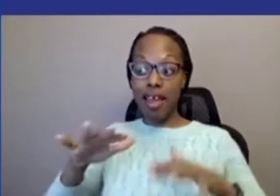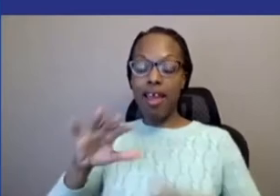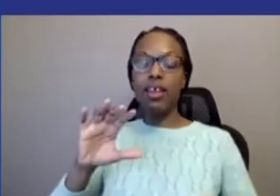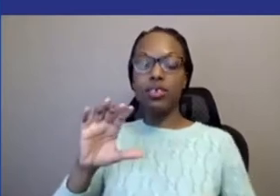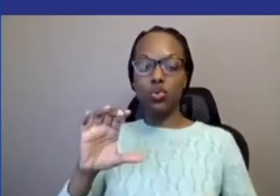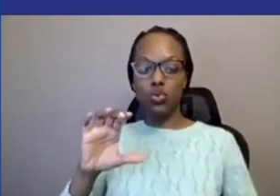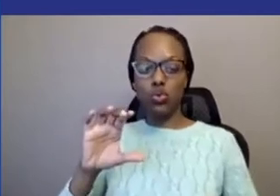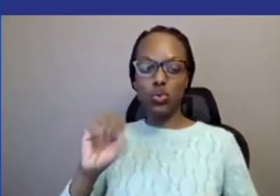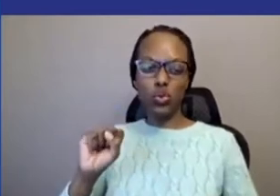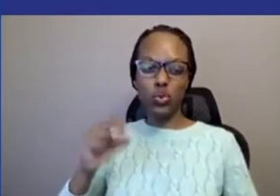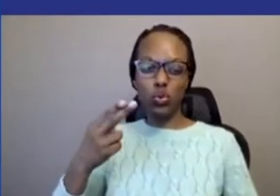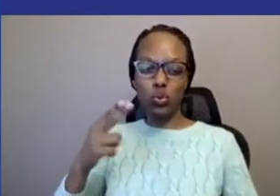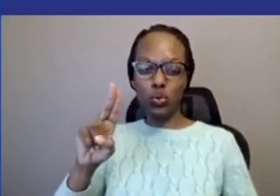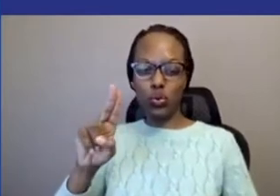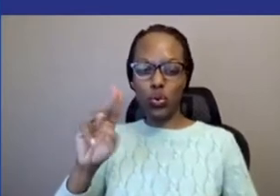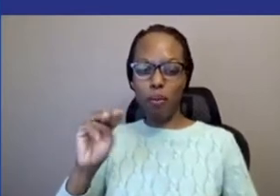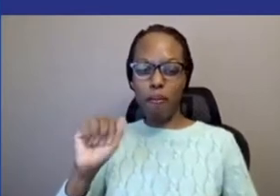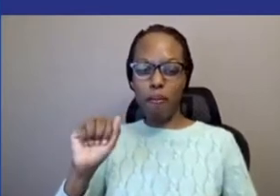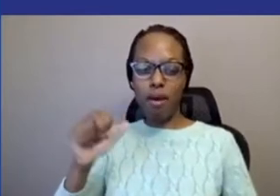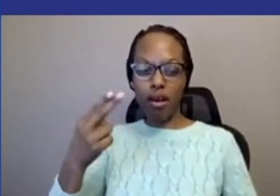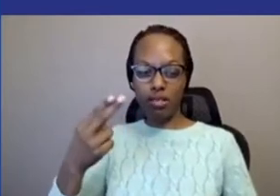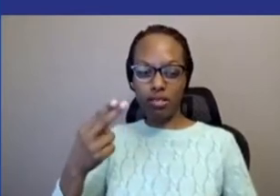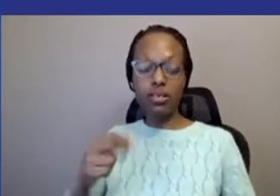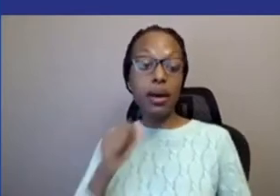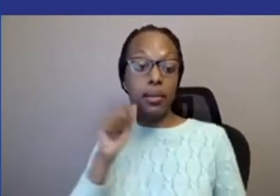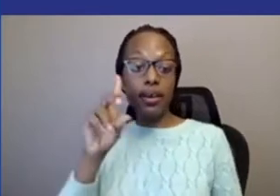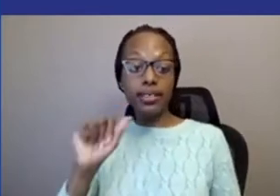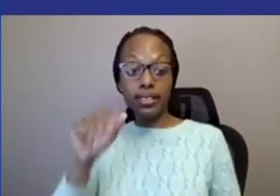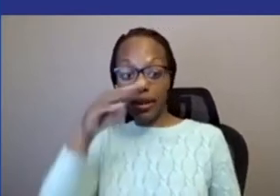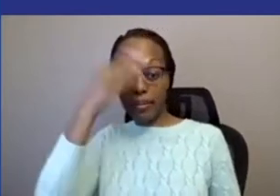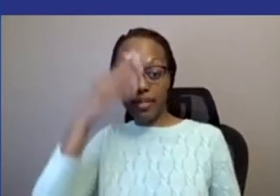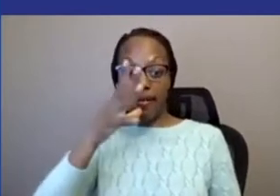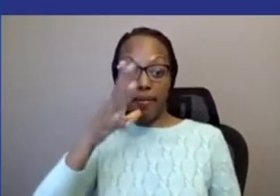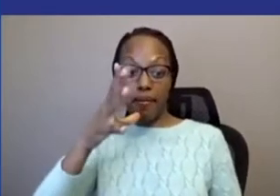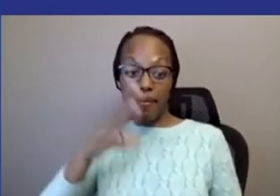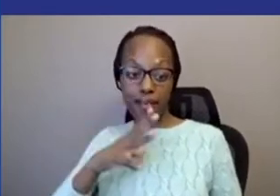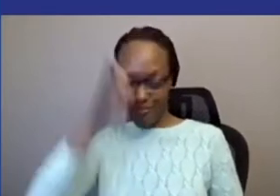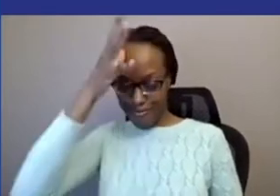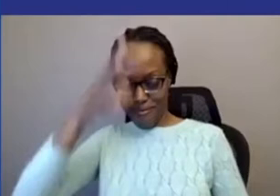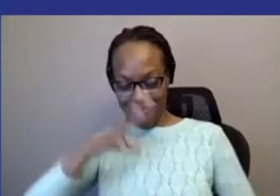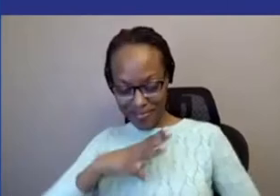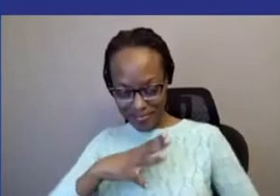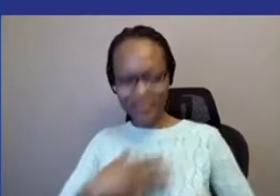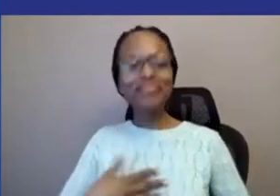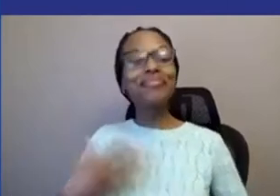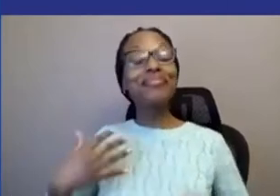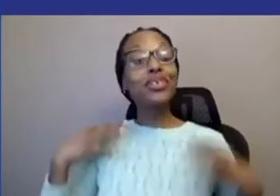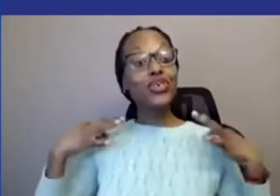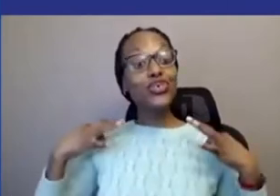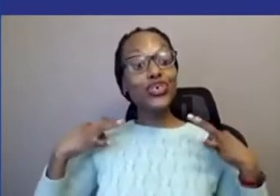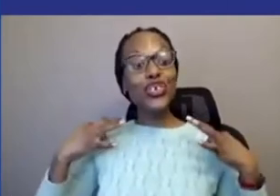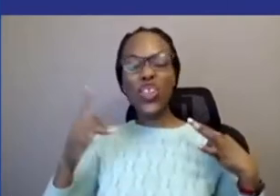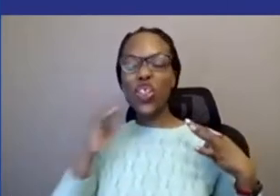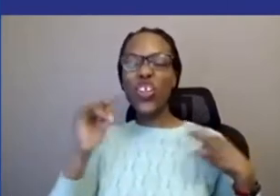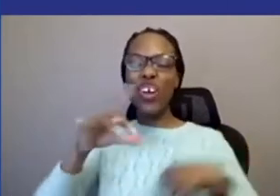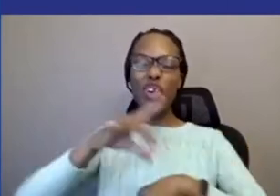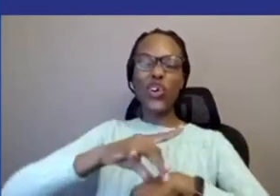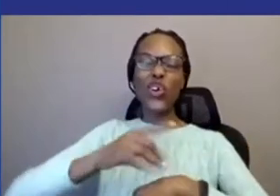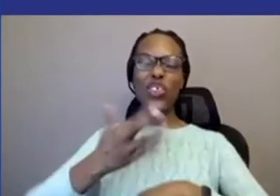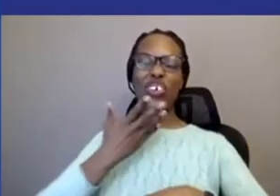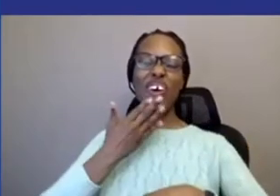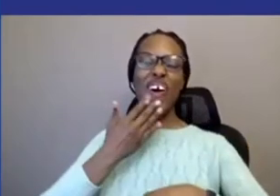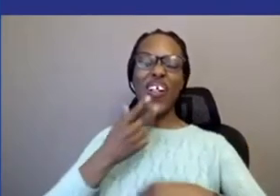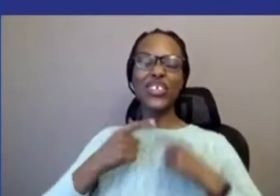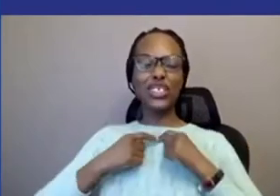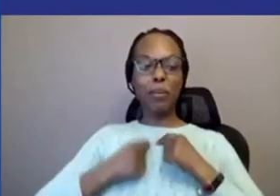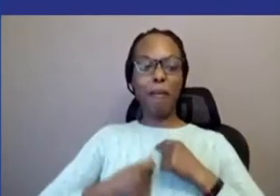black man. I'm wearing an earth-toned button-up shirt with a little floral